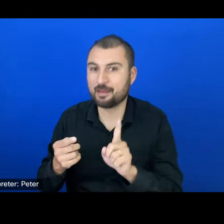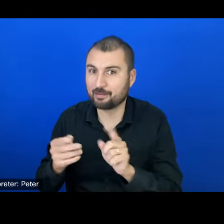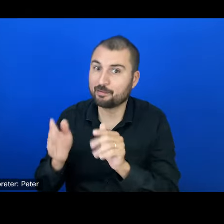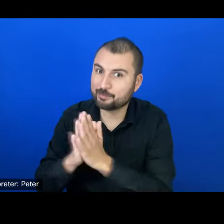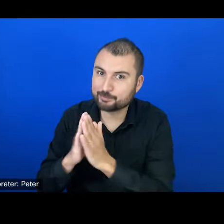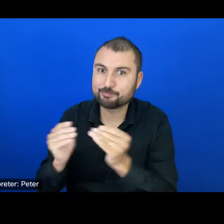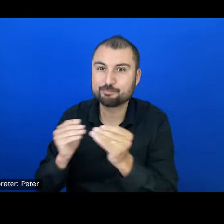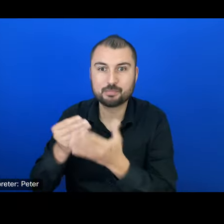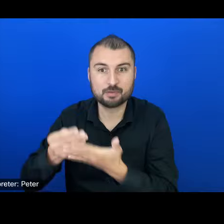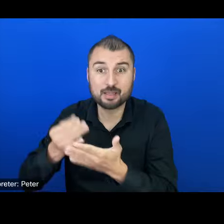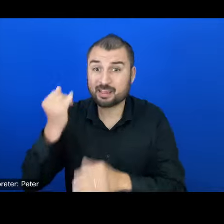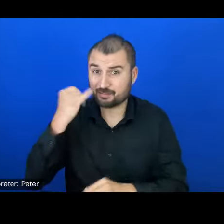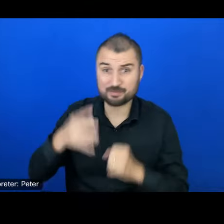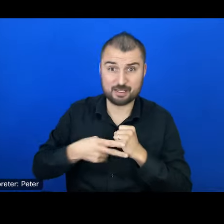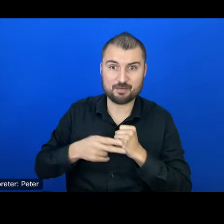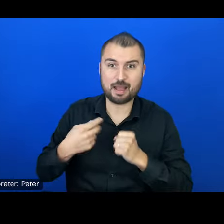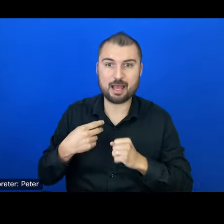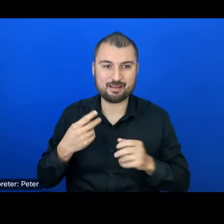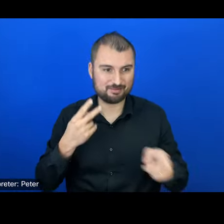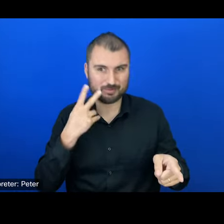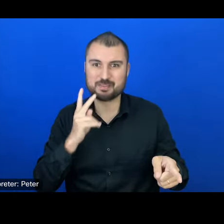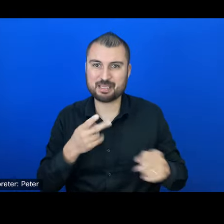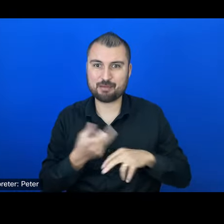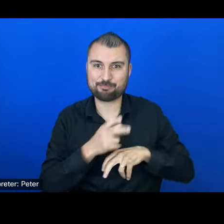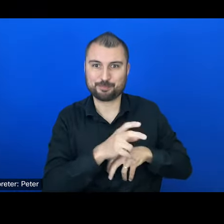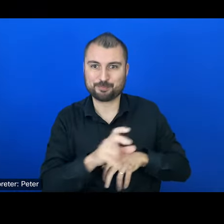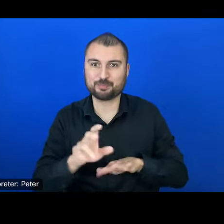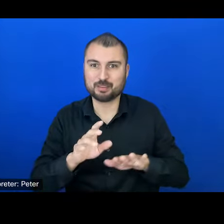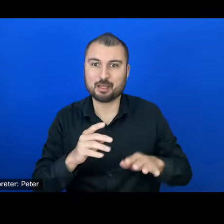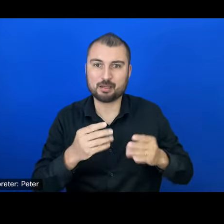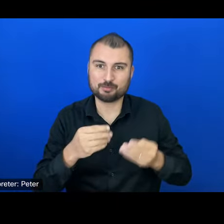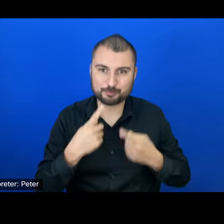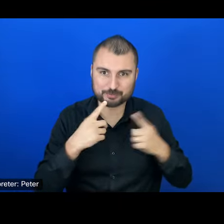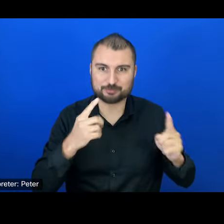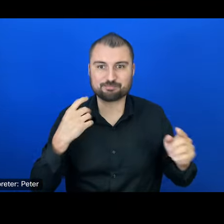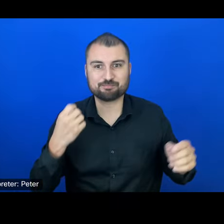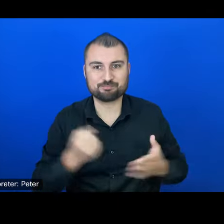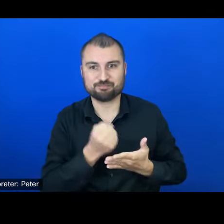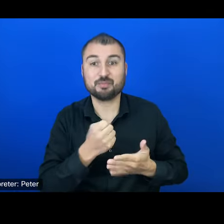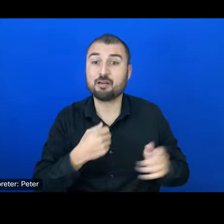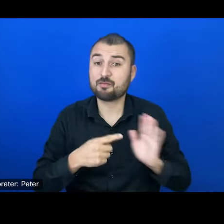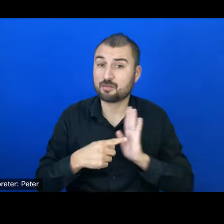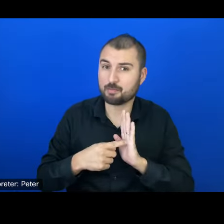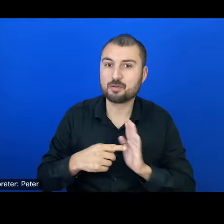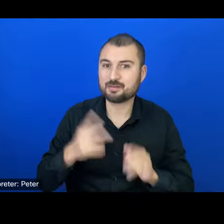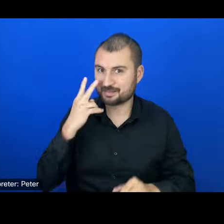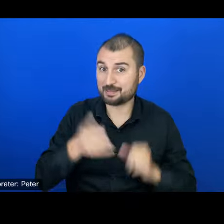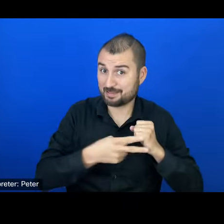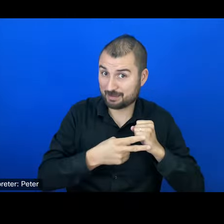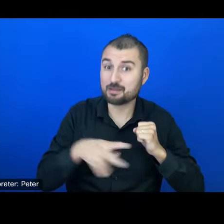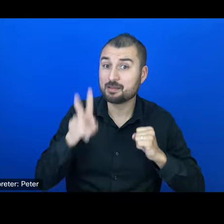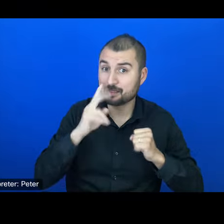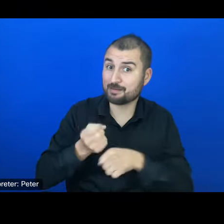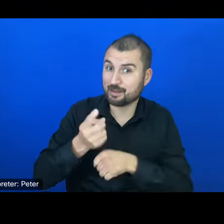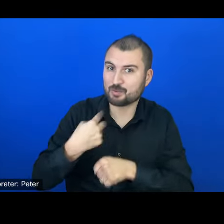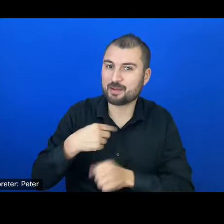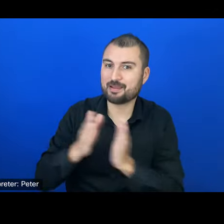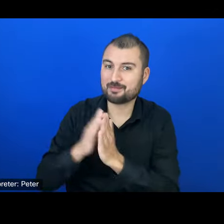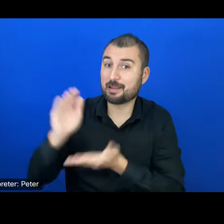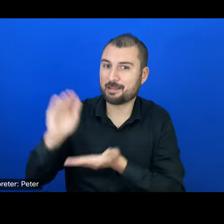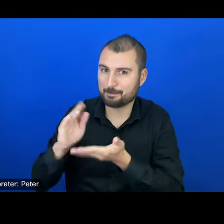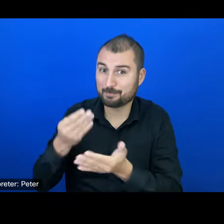have savings, I pass them on, which is what you'll see here in these reports where I say we're asking for less money next year. I do pass them on. Okay, well, that's